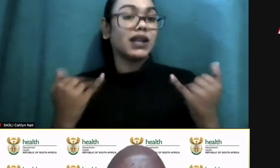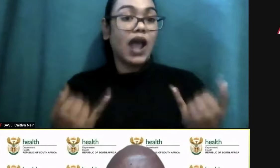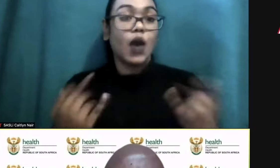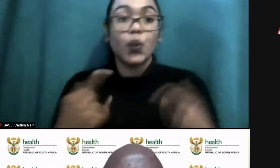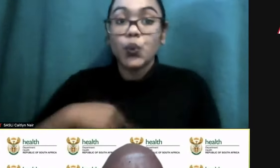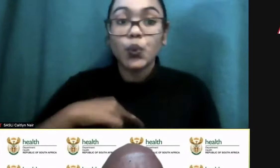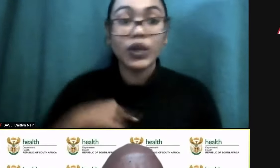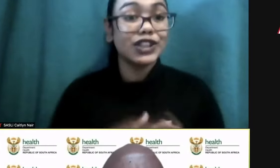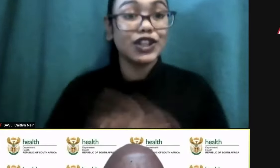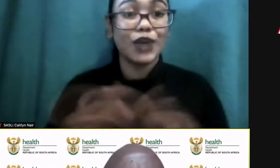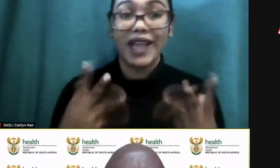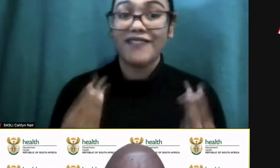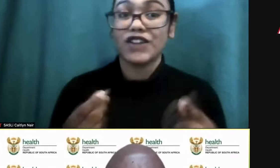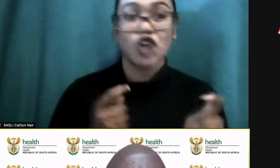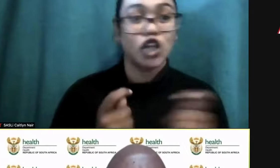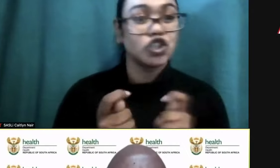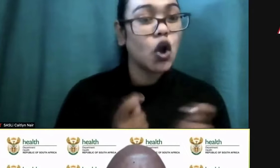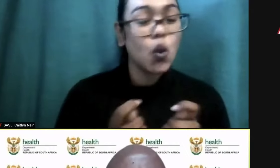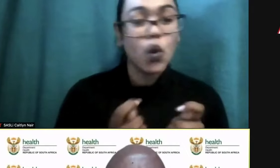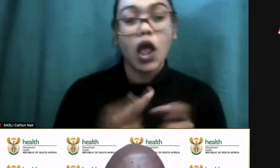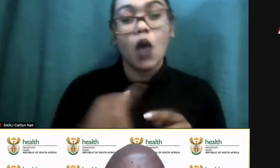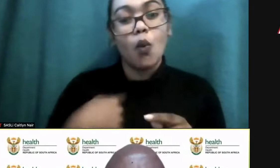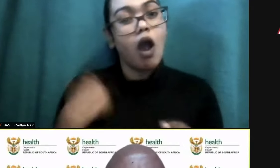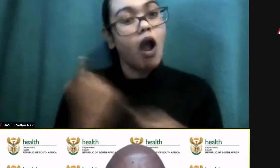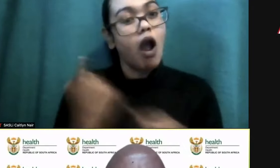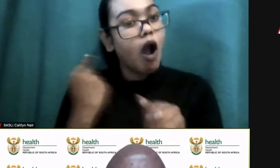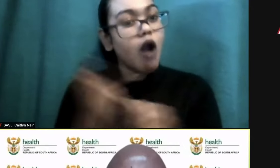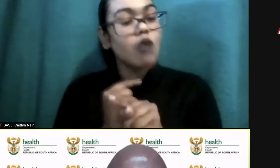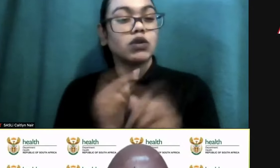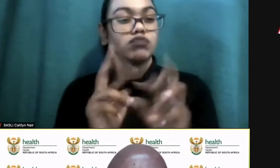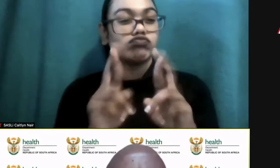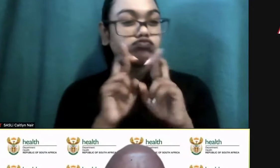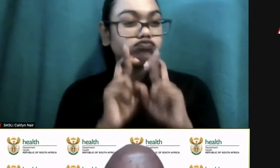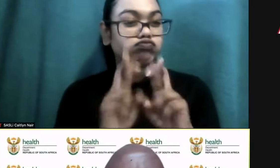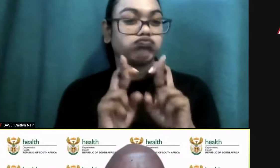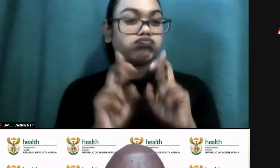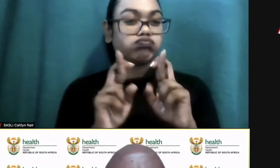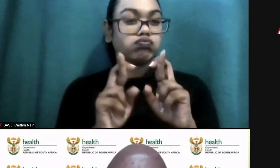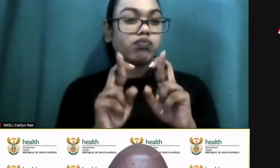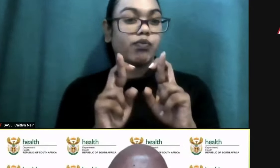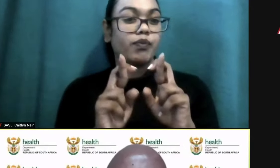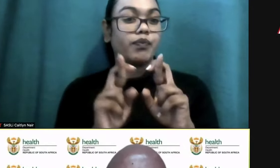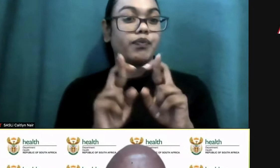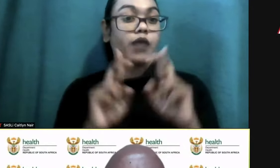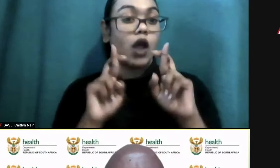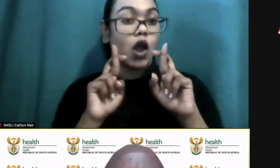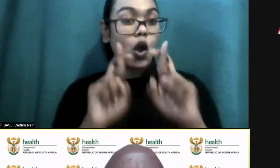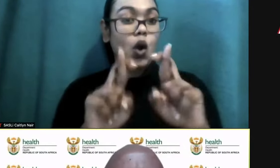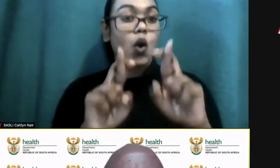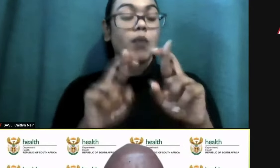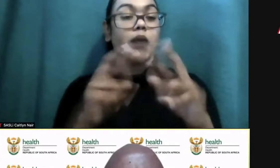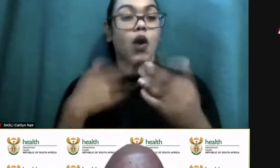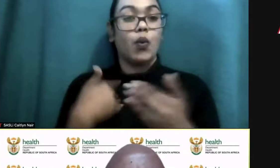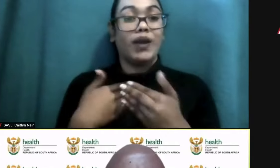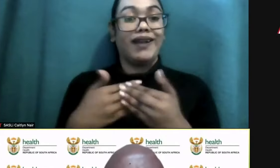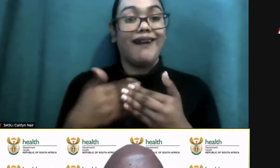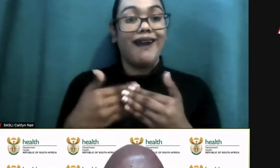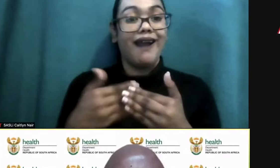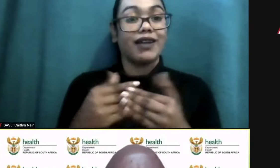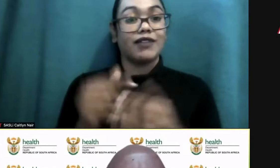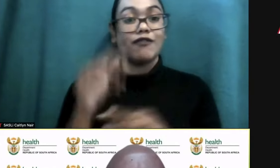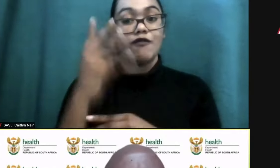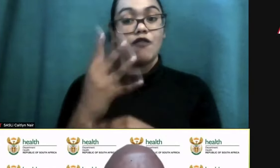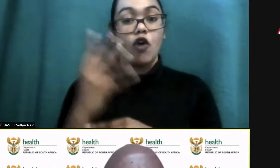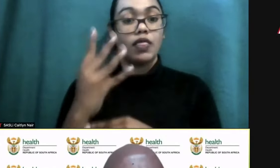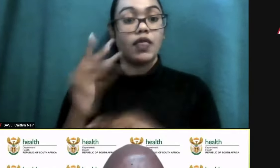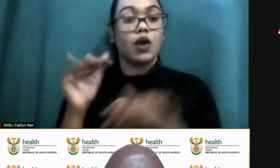control. We had always hoped that any spike of infection leading to a fourth wave would